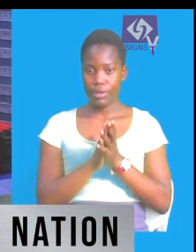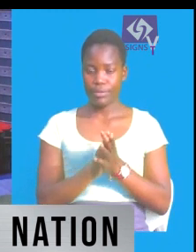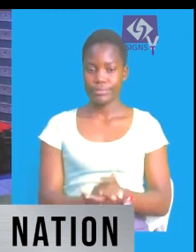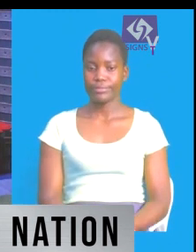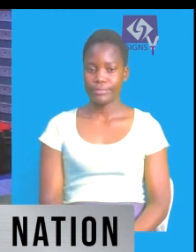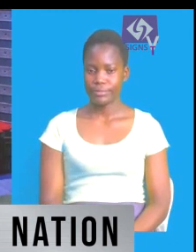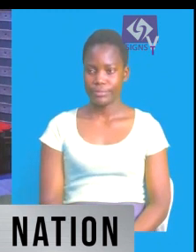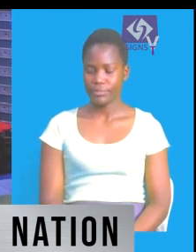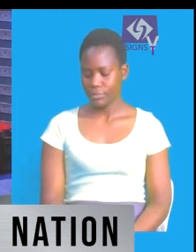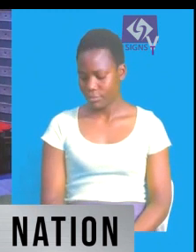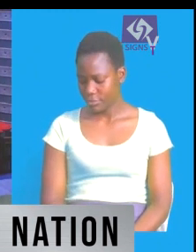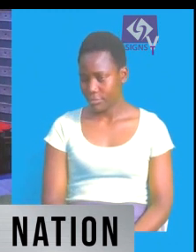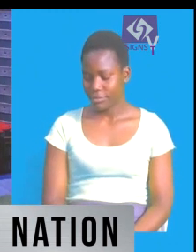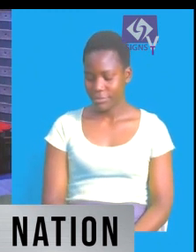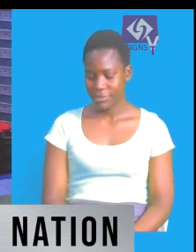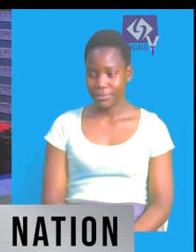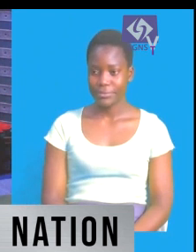mrengo wako